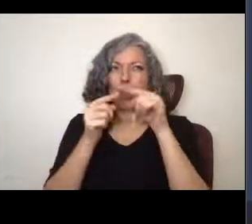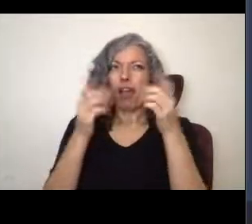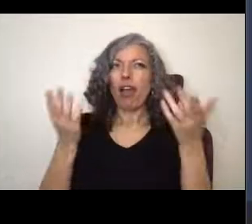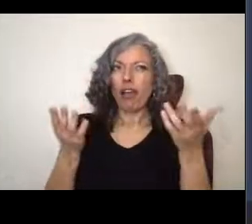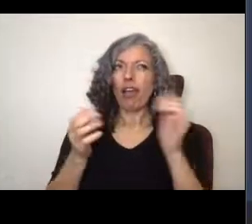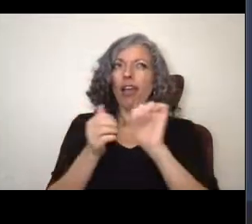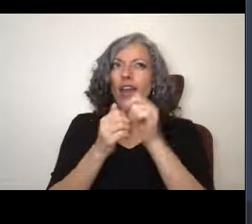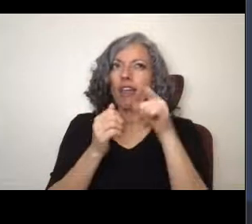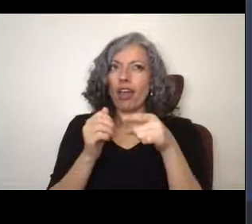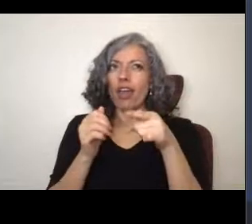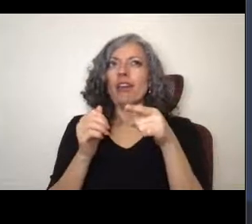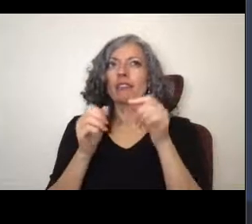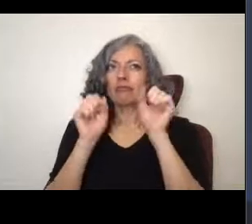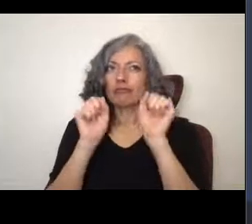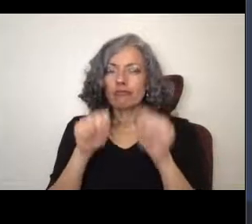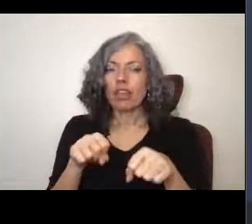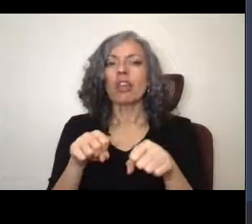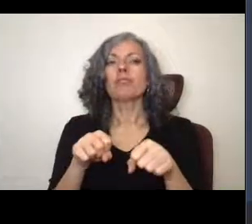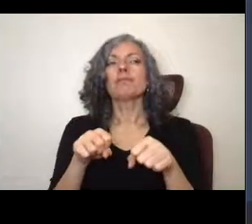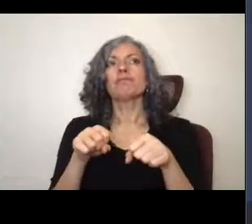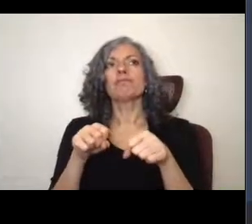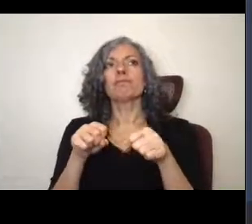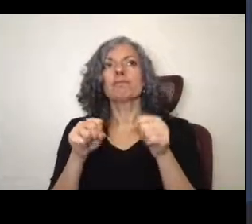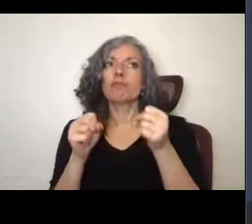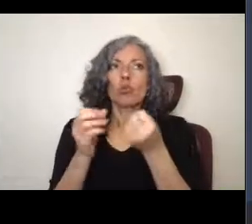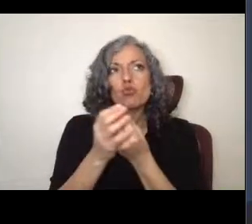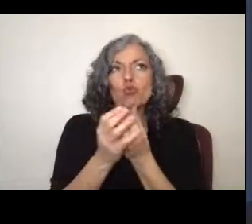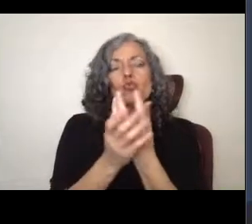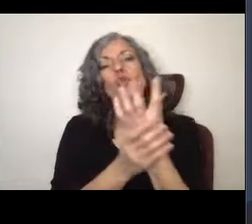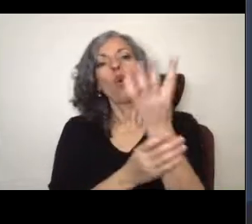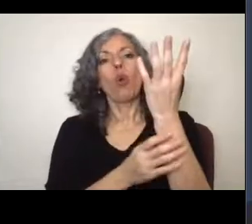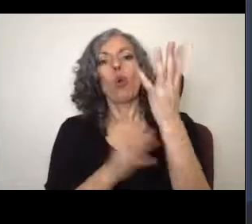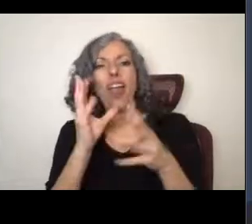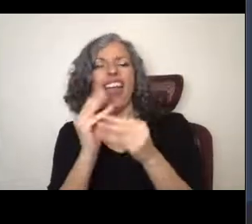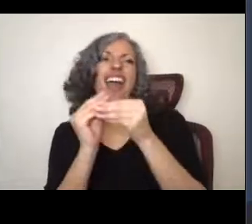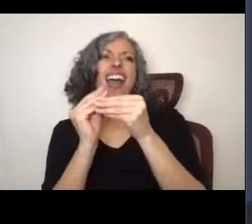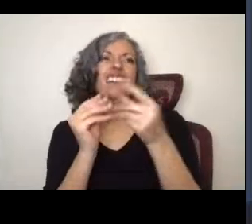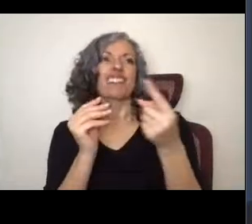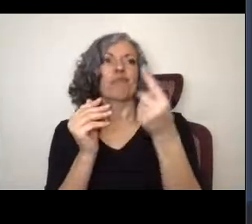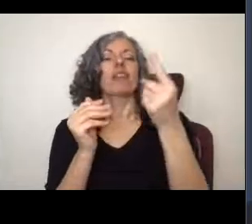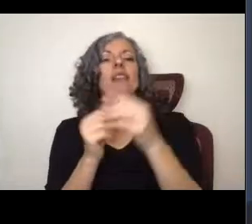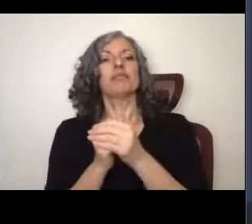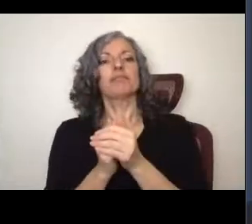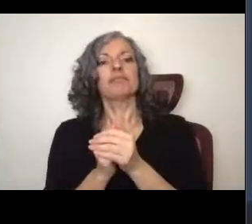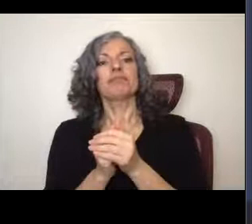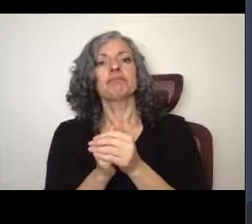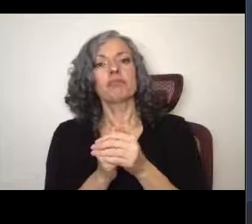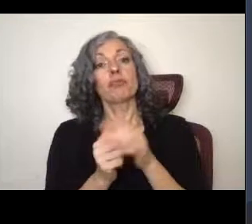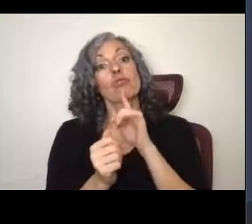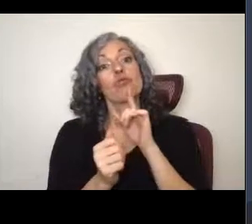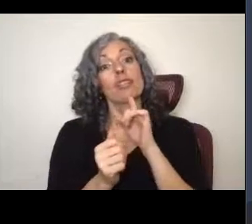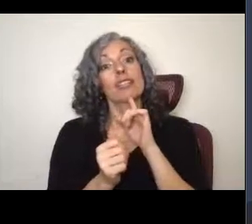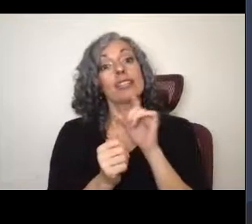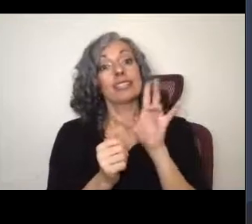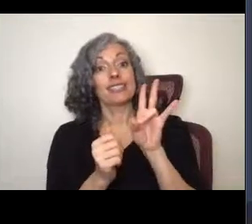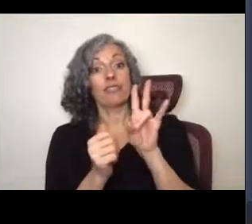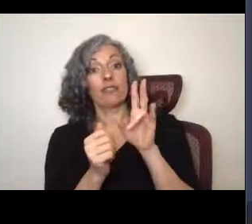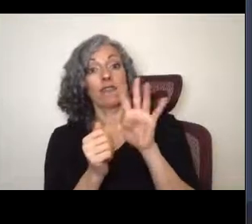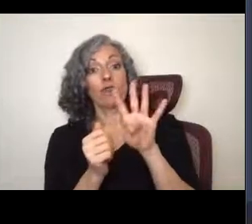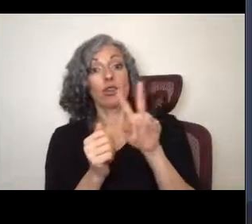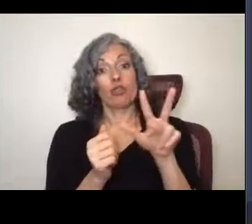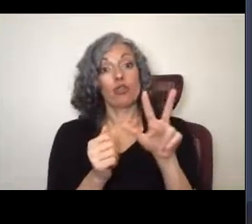how those projects can evolve or add components or add mitigation. I know the SB 743 team at